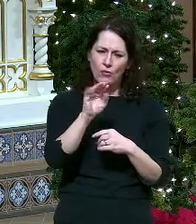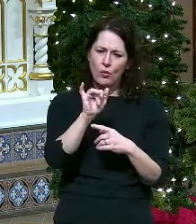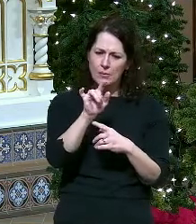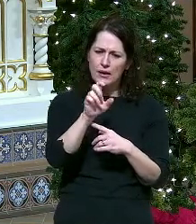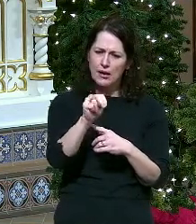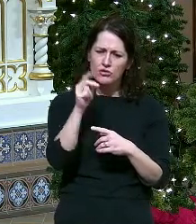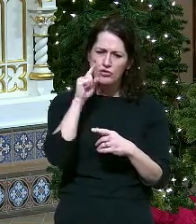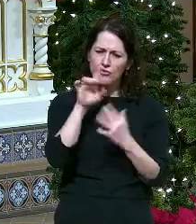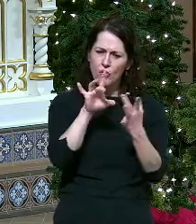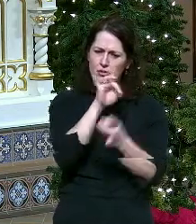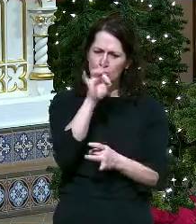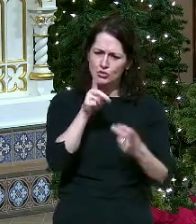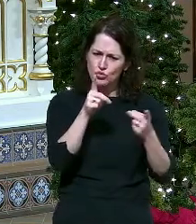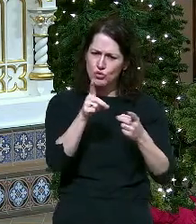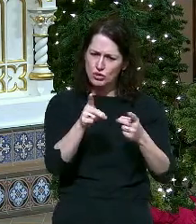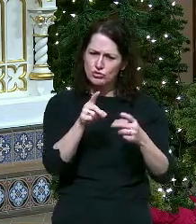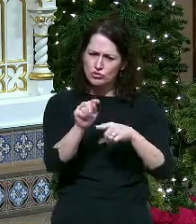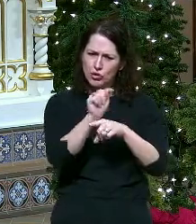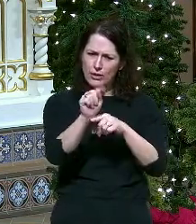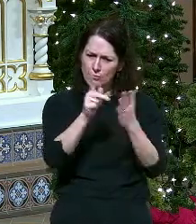I just finished last February